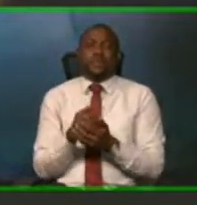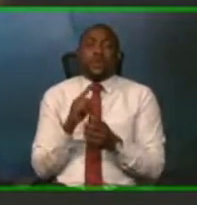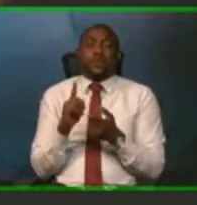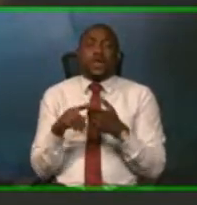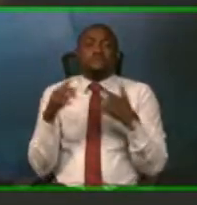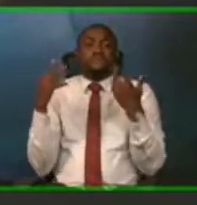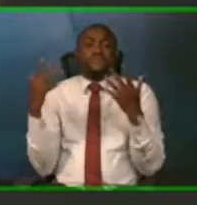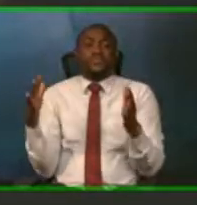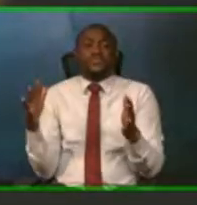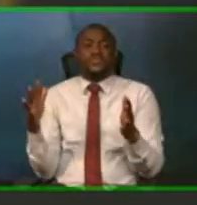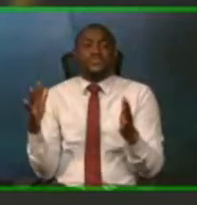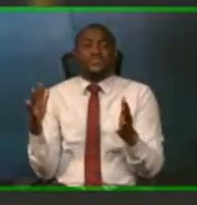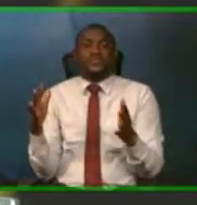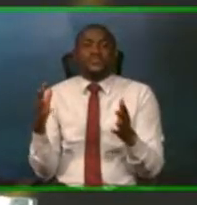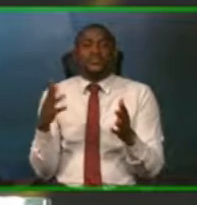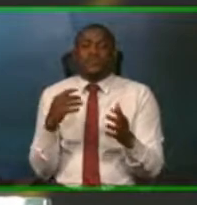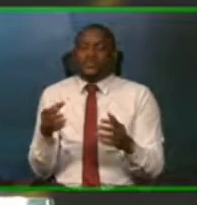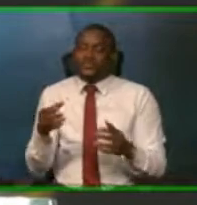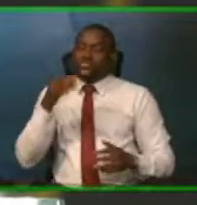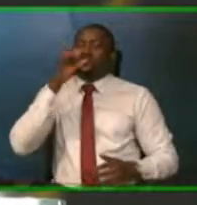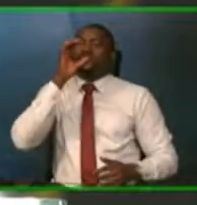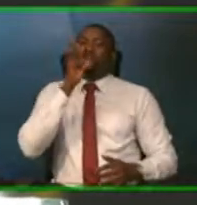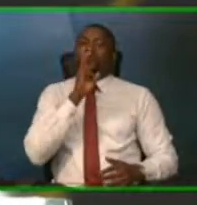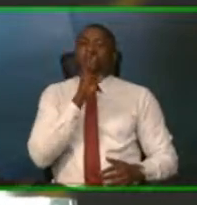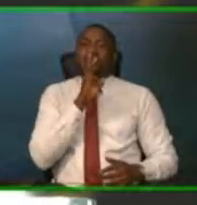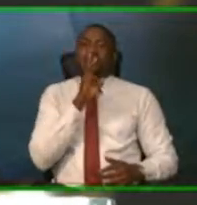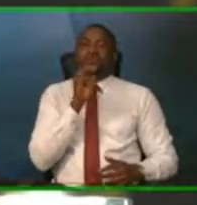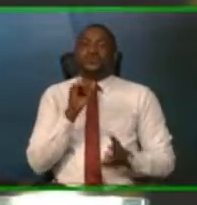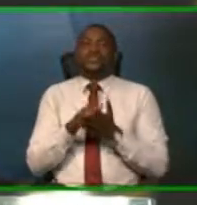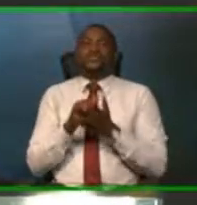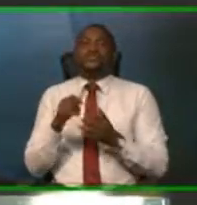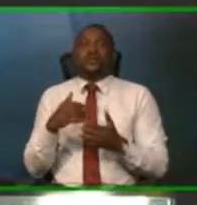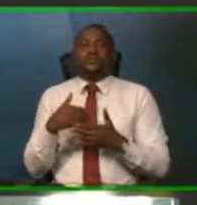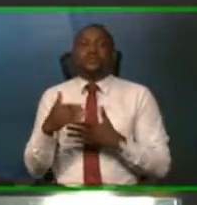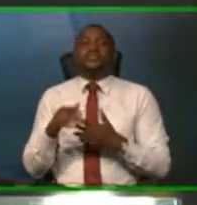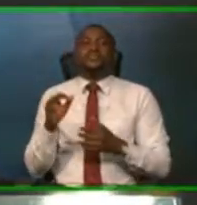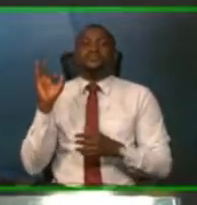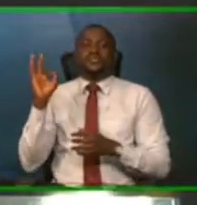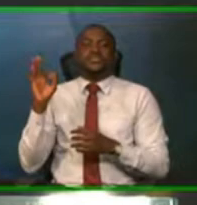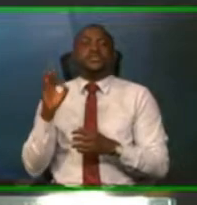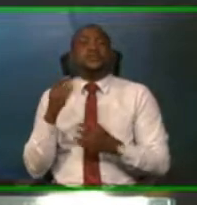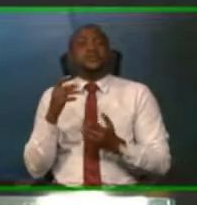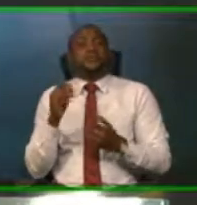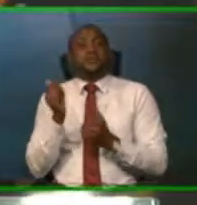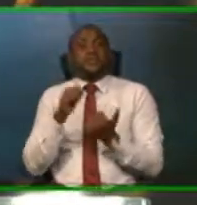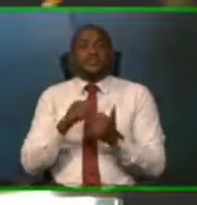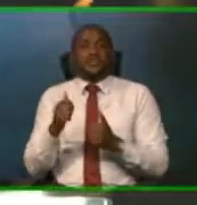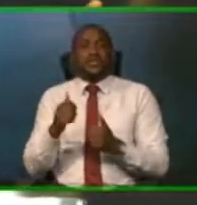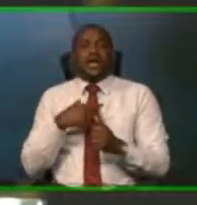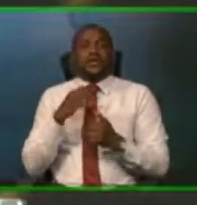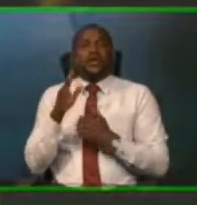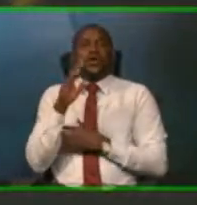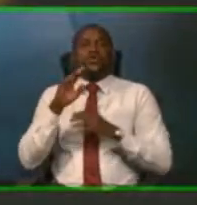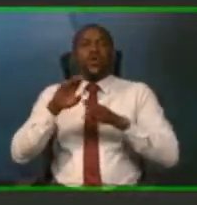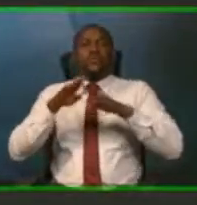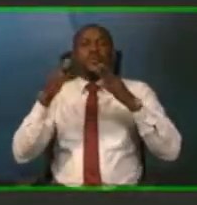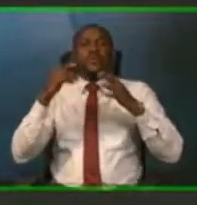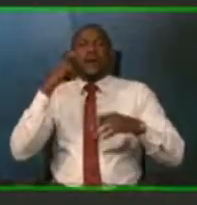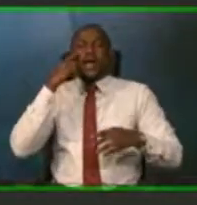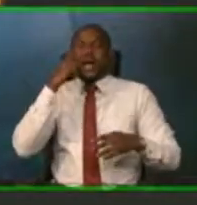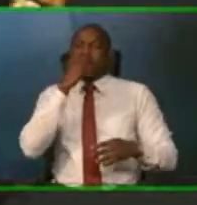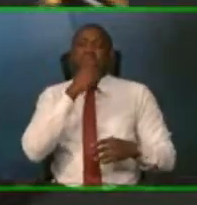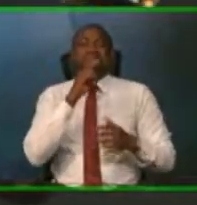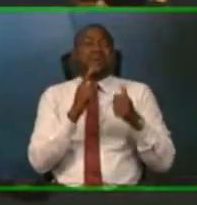was done, he was taking a glass of water so that he would now minister the baptism and healing. And the Lord opened my eyes. That was my